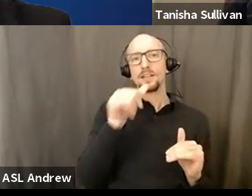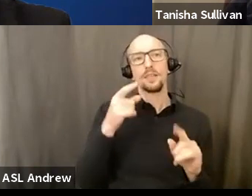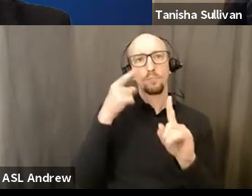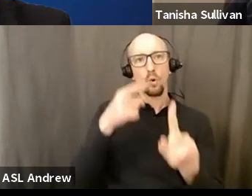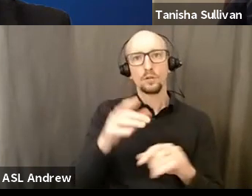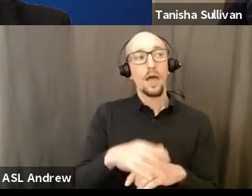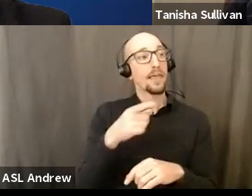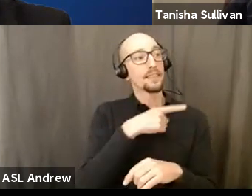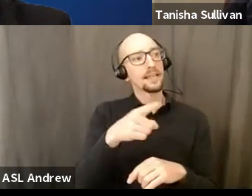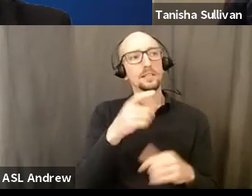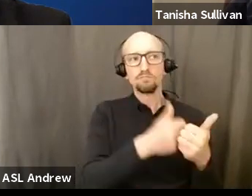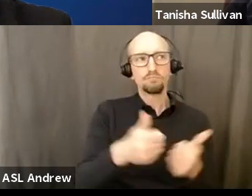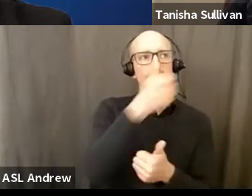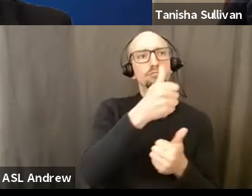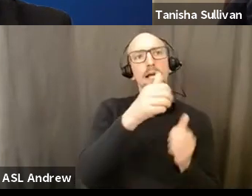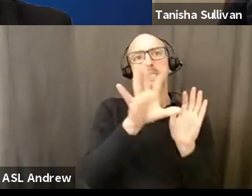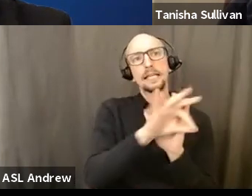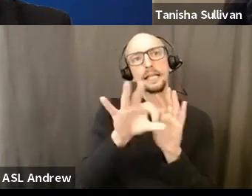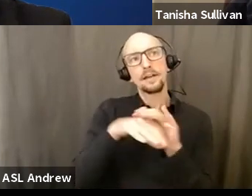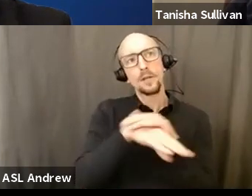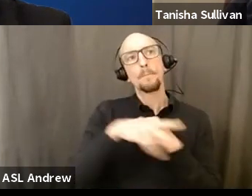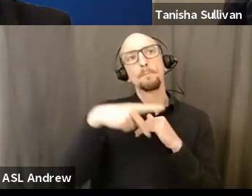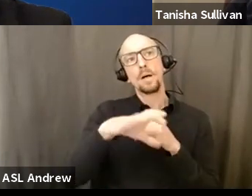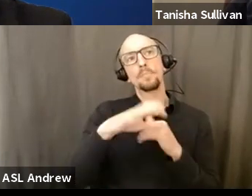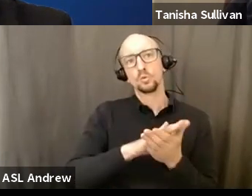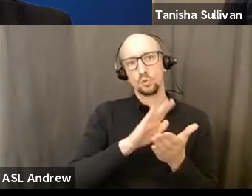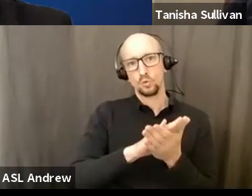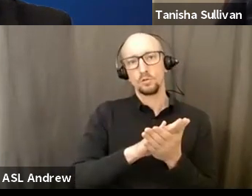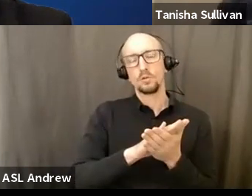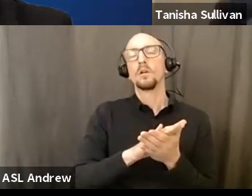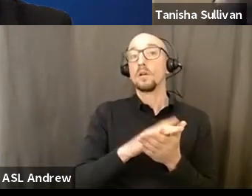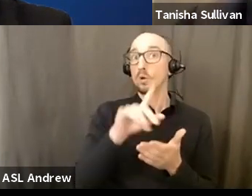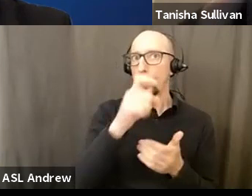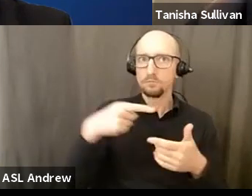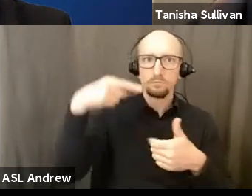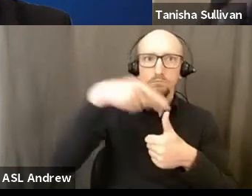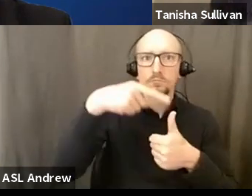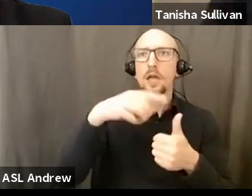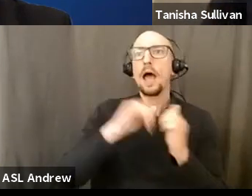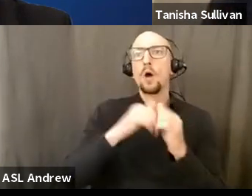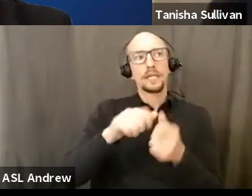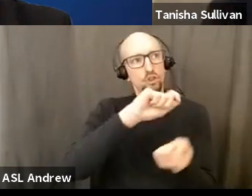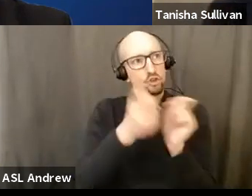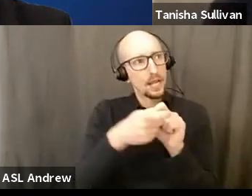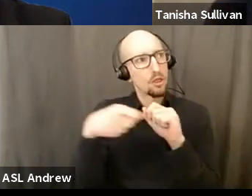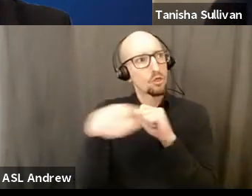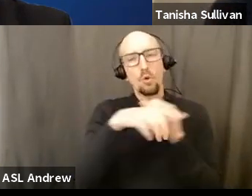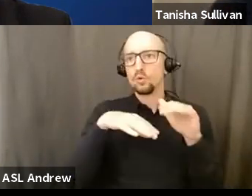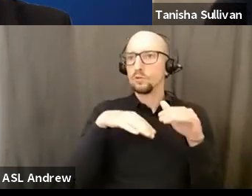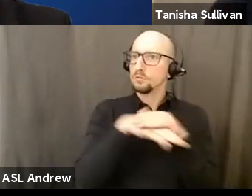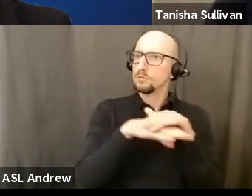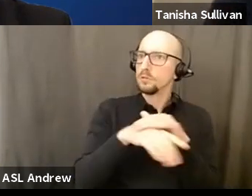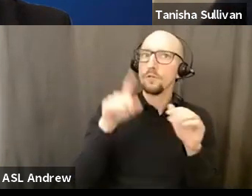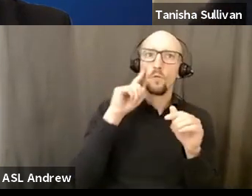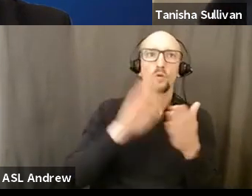public schools. And the question is, what changes regarding access to these schools can create more equity across